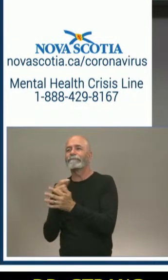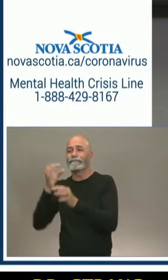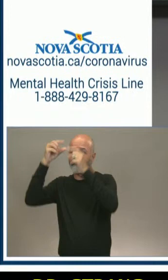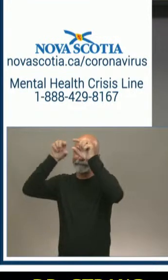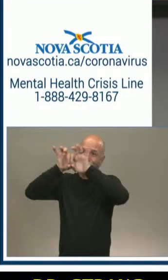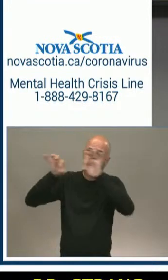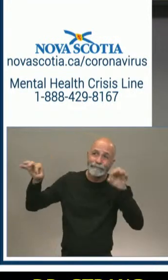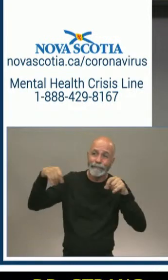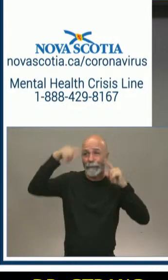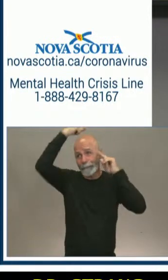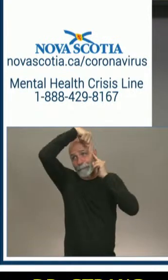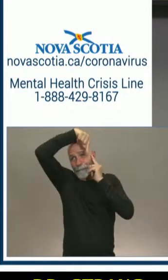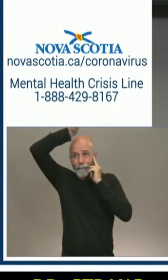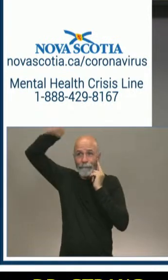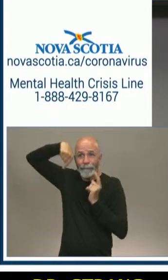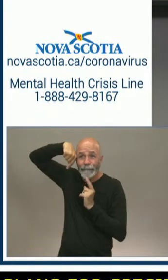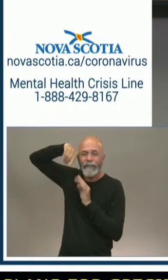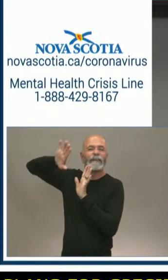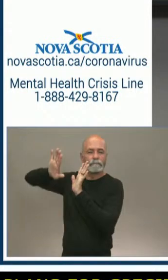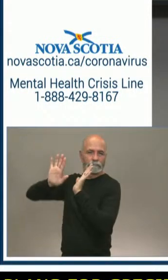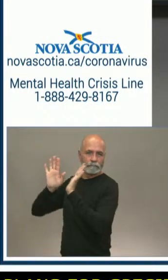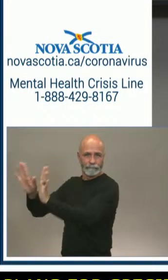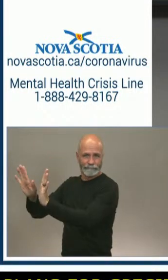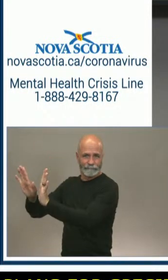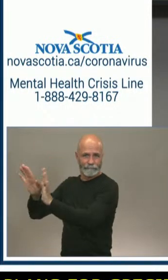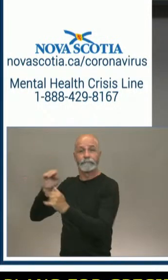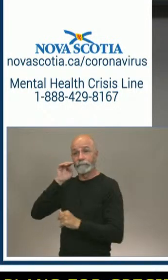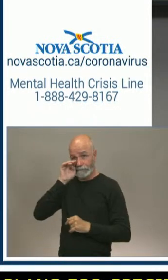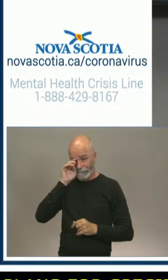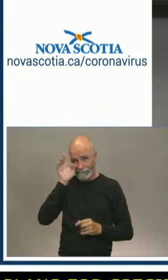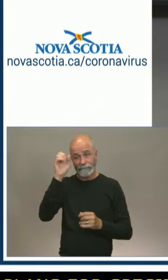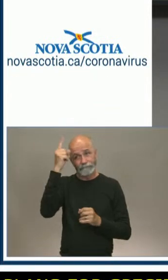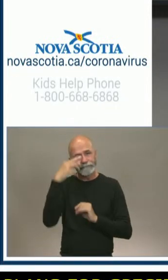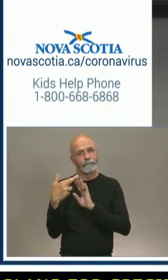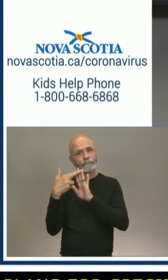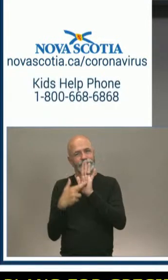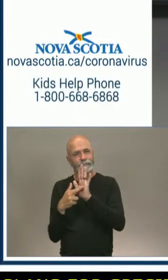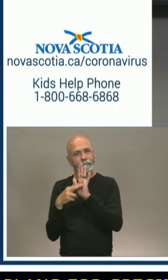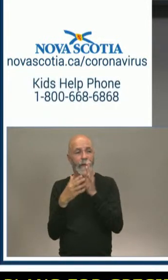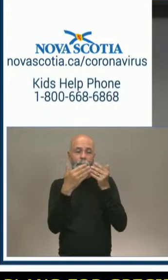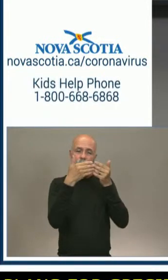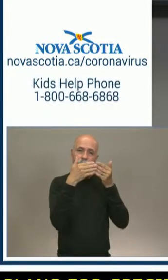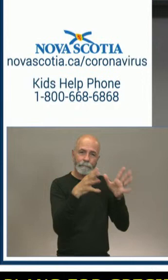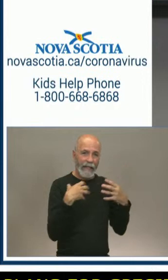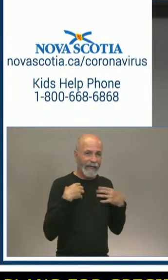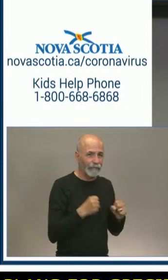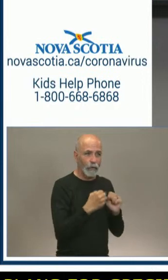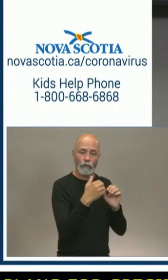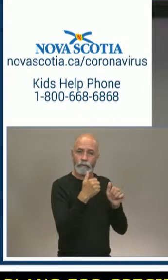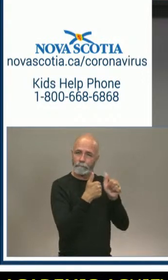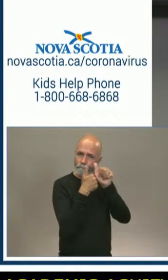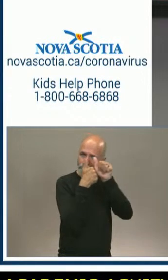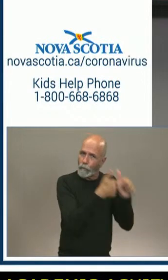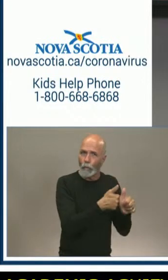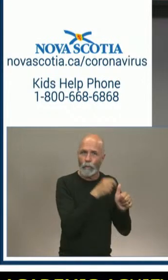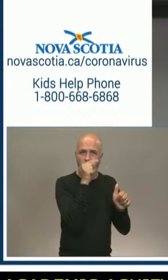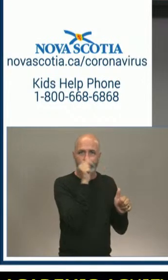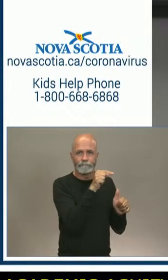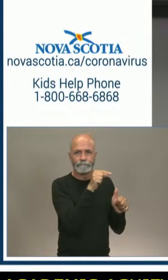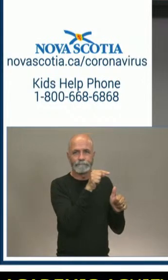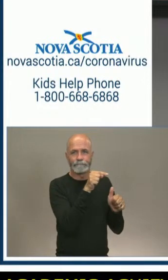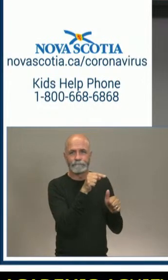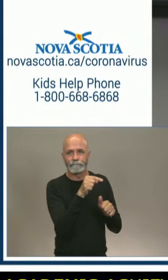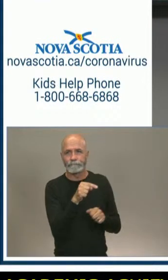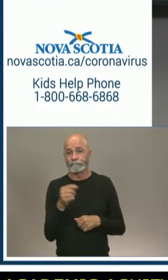those will be done within the allowable, public health guidelines. And that's going to be, knowing that we're going to be